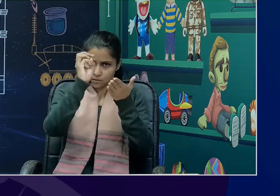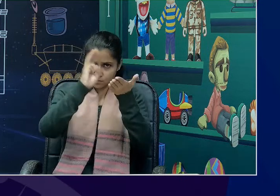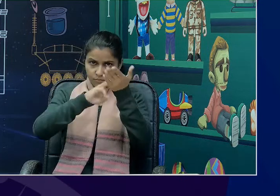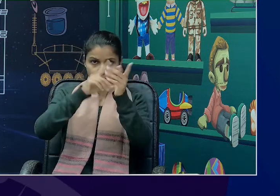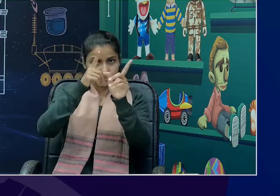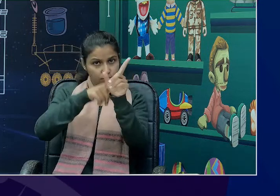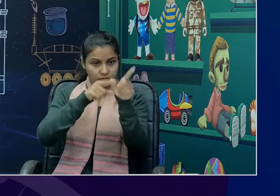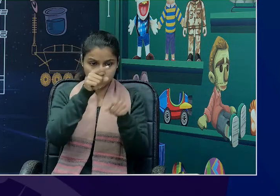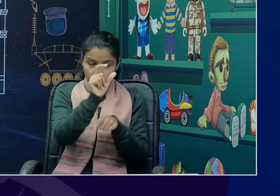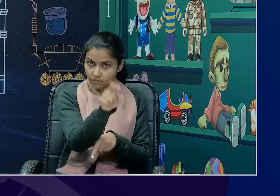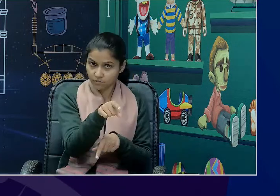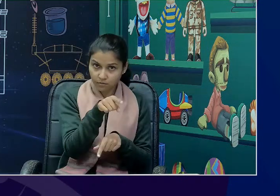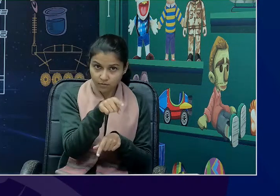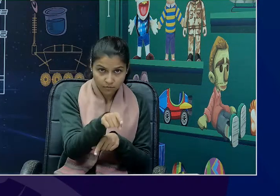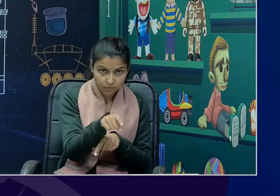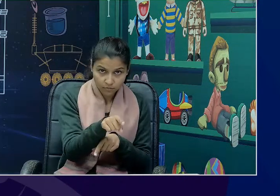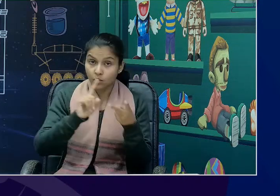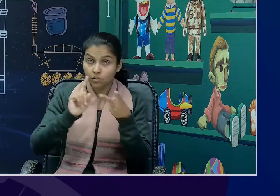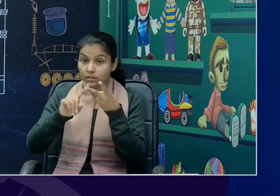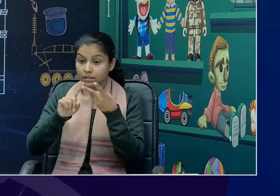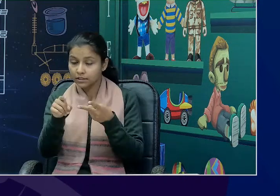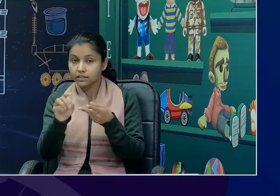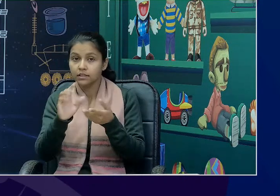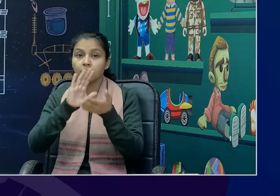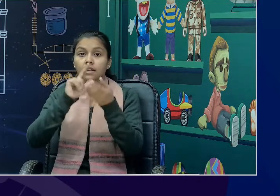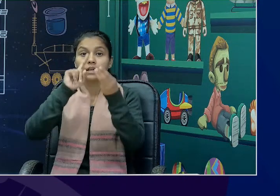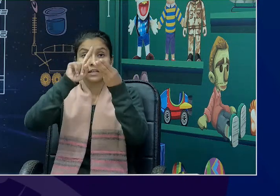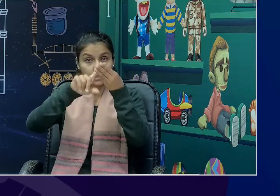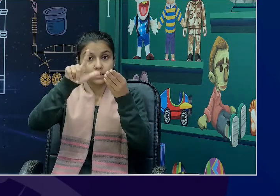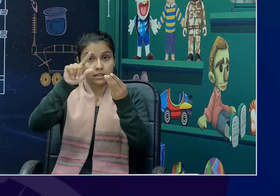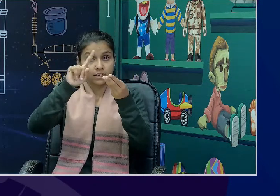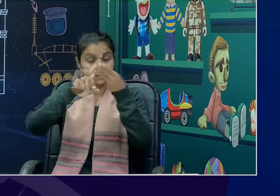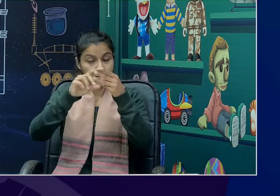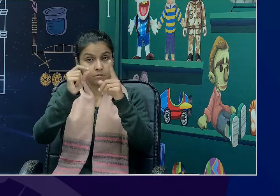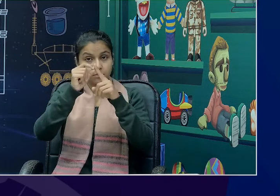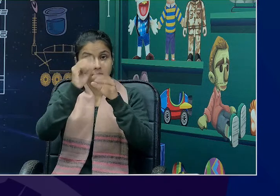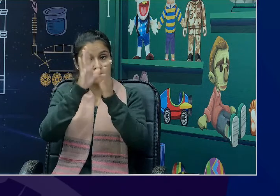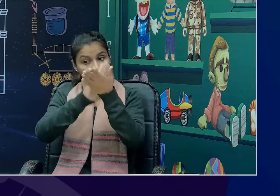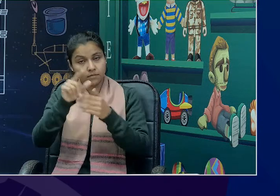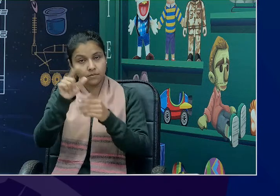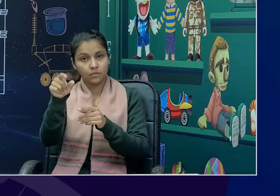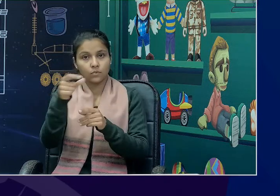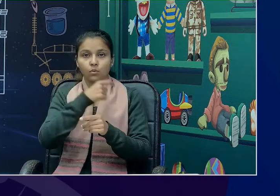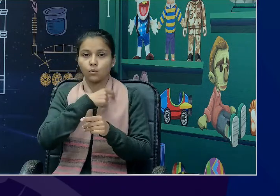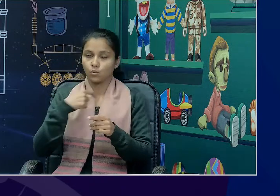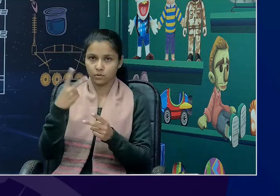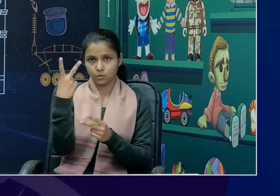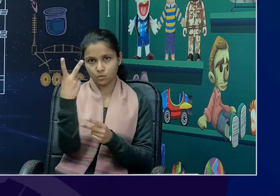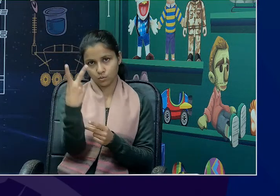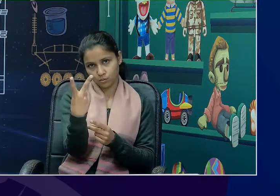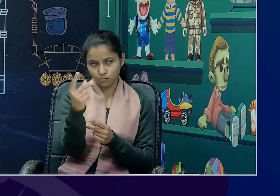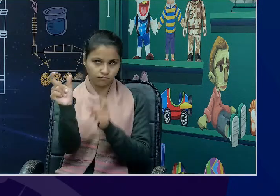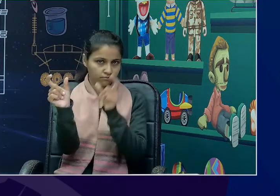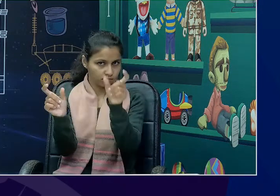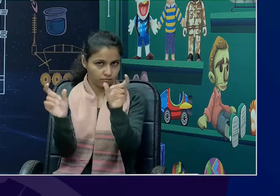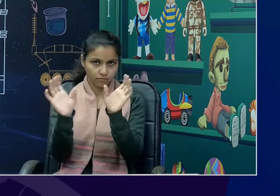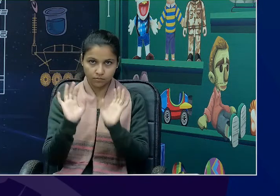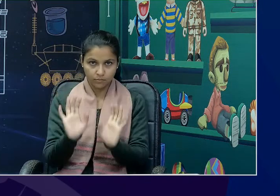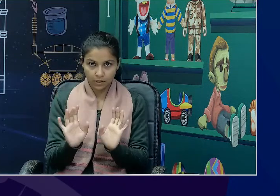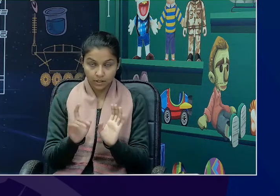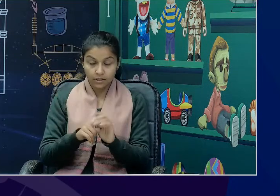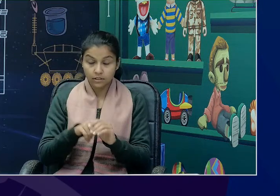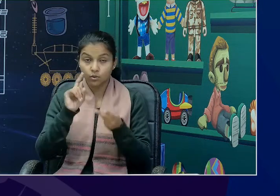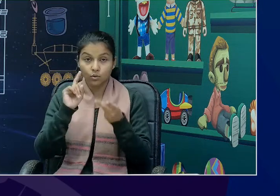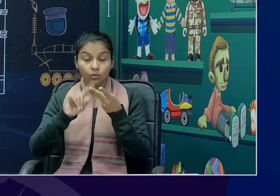and one is an allopathic doctor, and we can give them a visual representation. Secondly, what we can do is, we